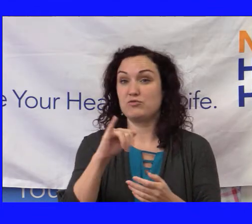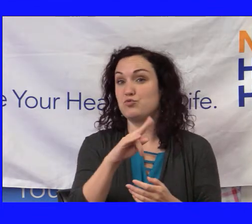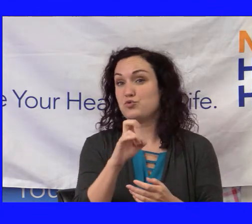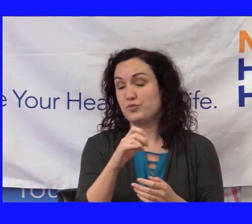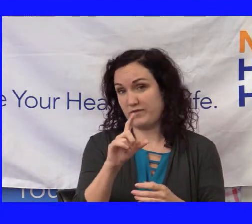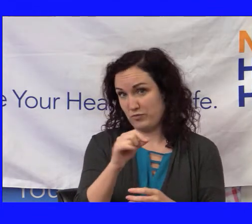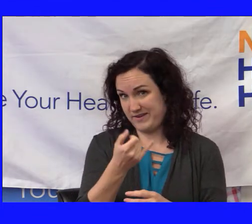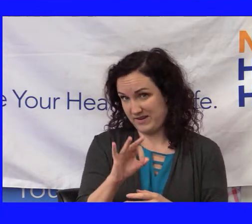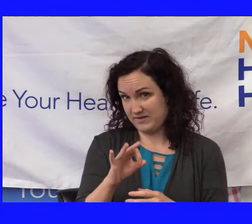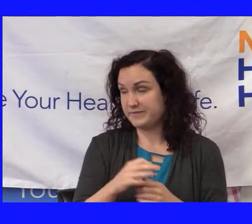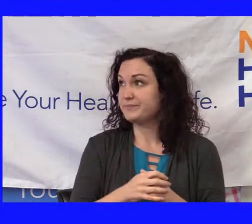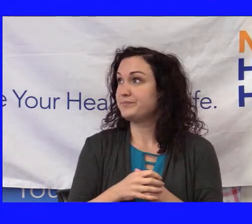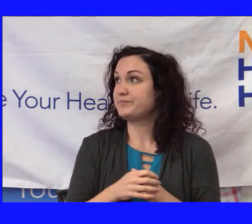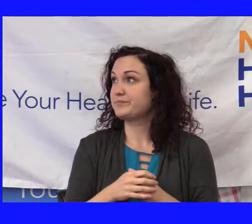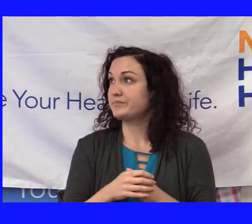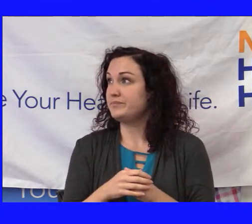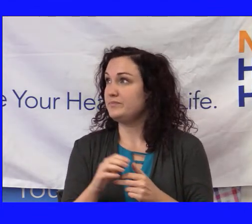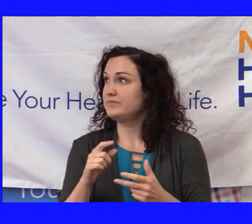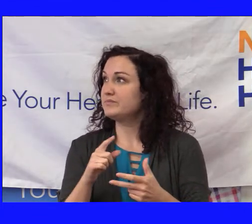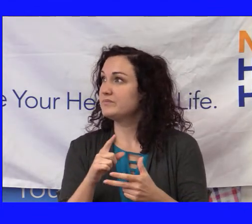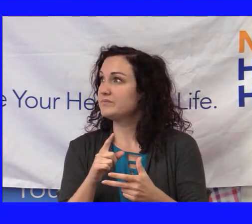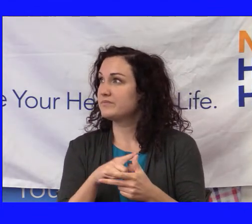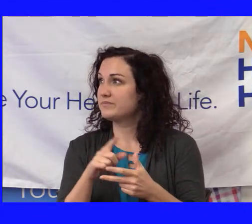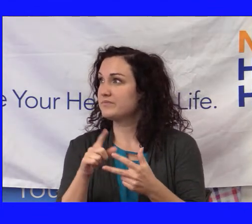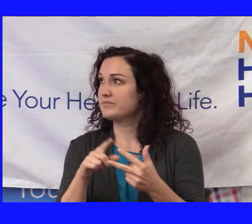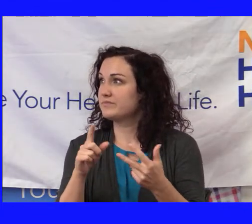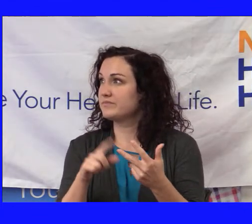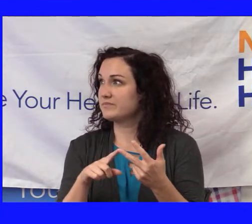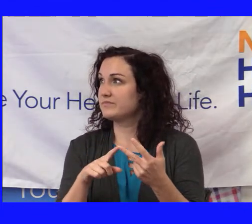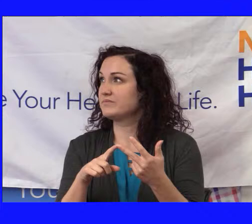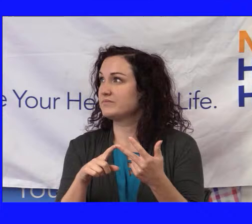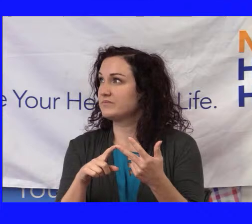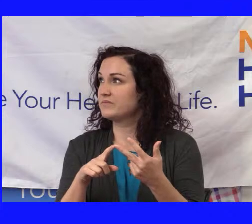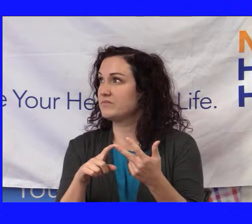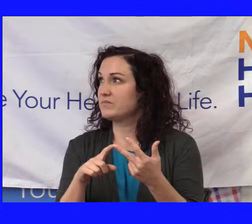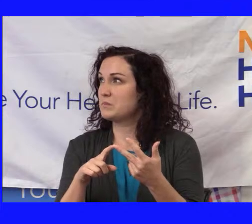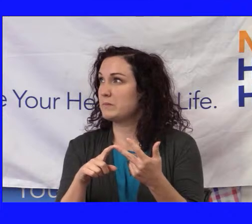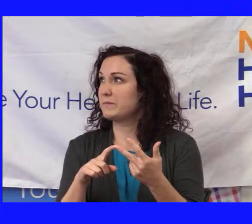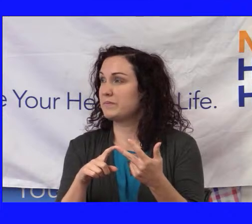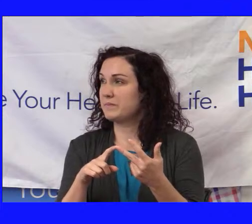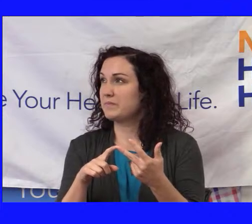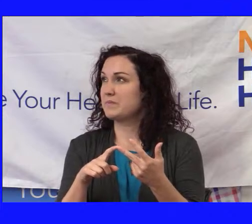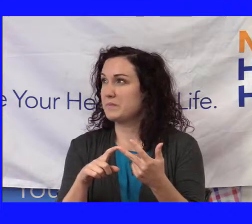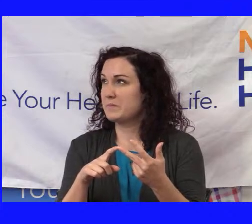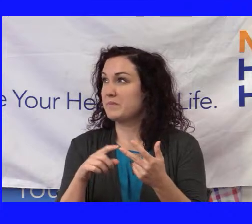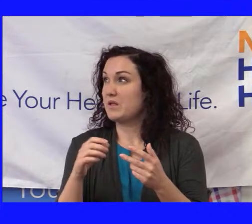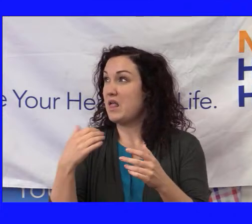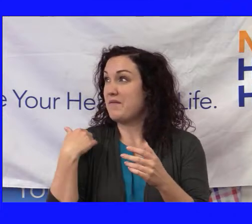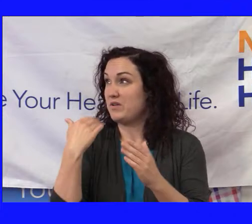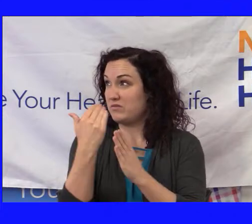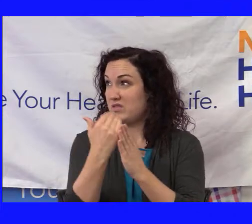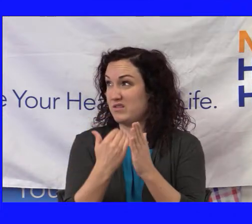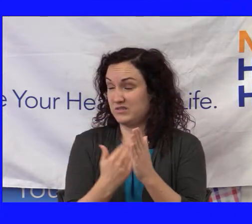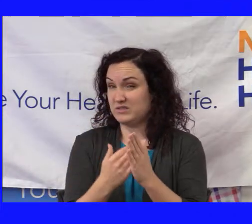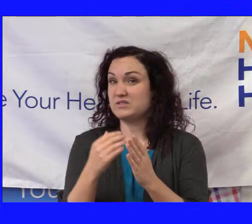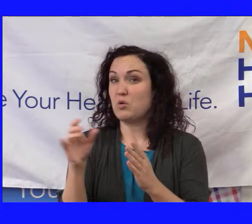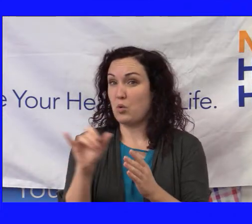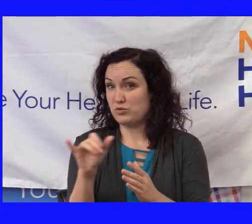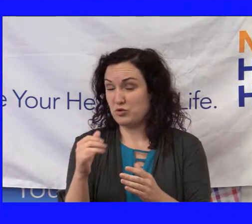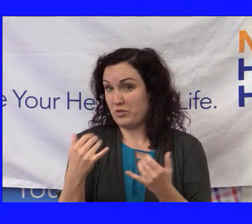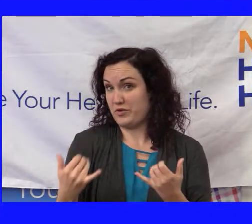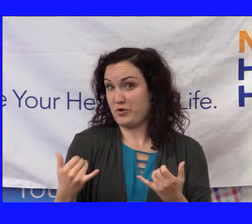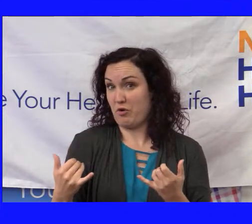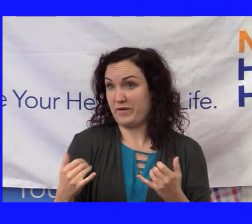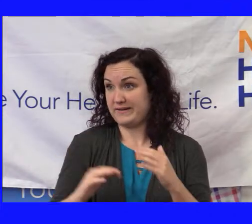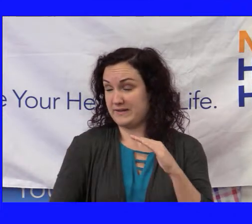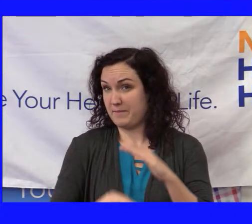2019. Rochelle, Carefree, and Gemco are those 3 general contractors. their multipliers listed, as well as their